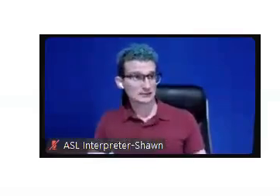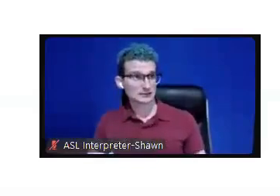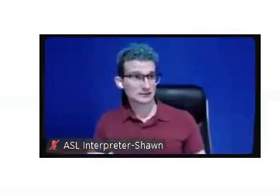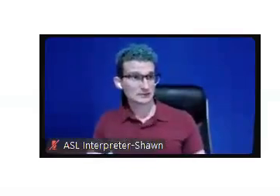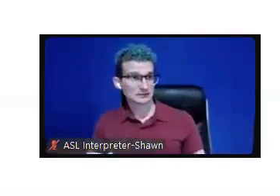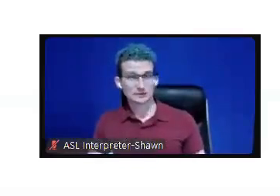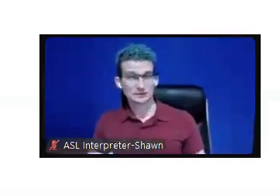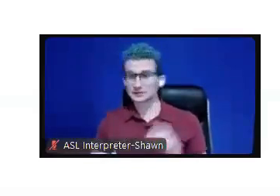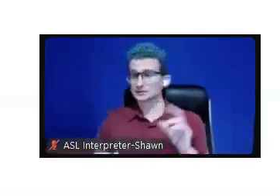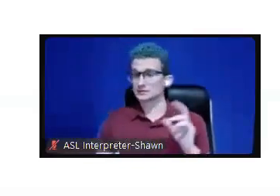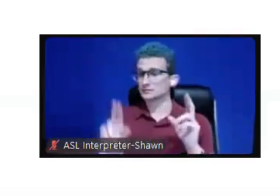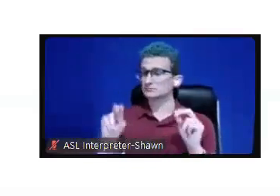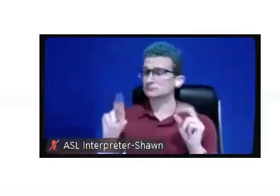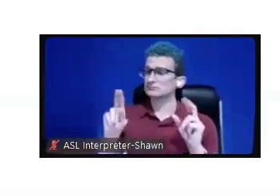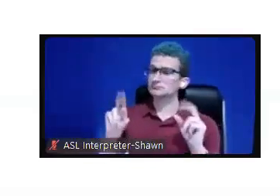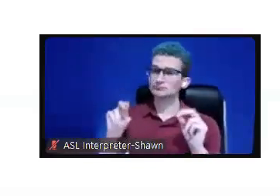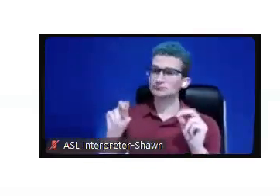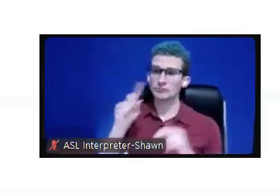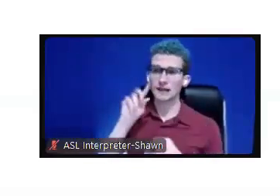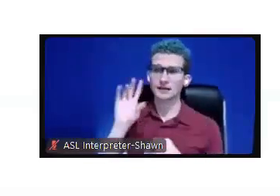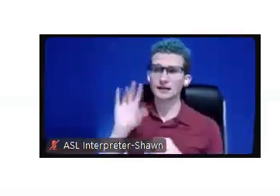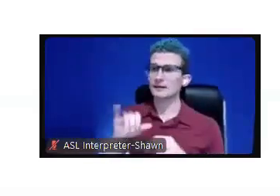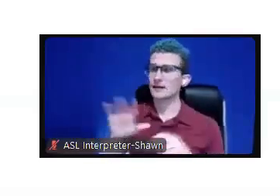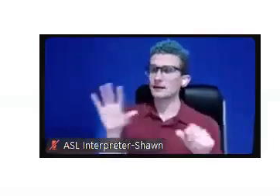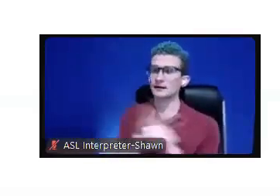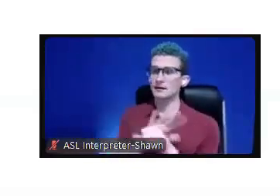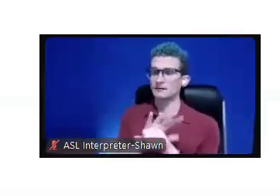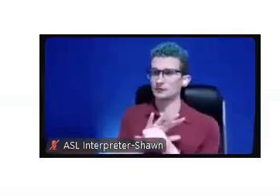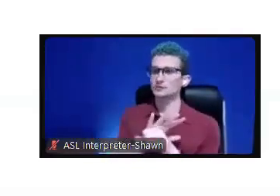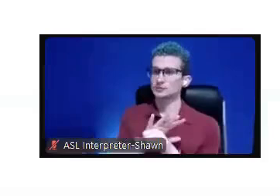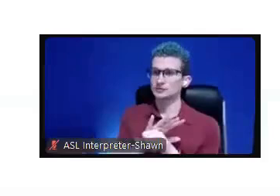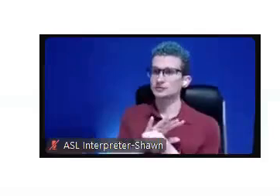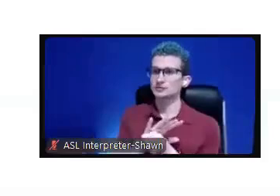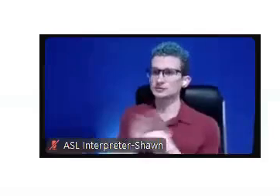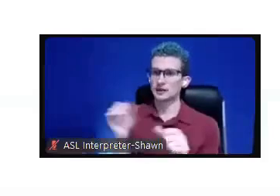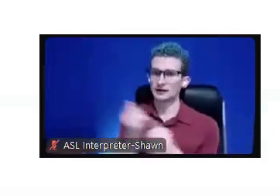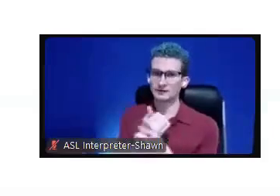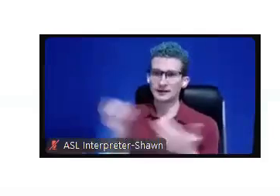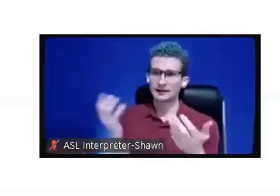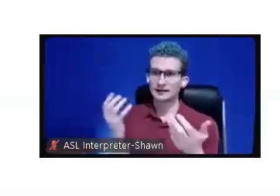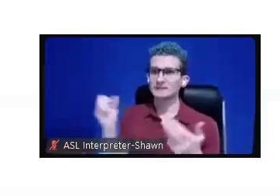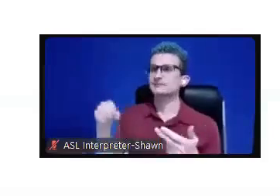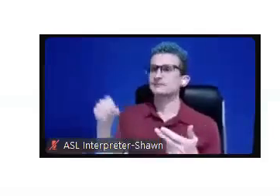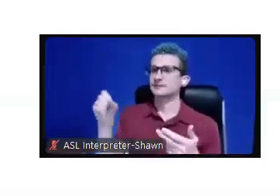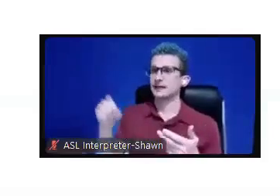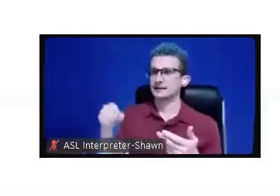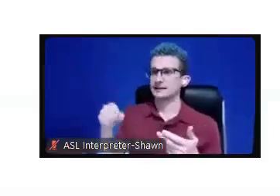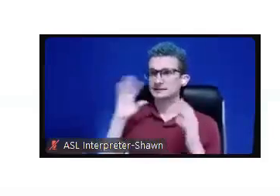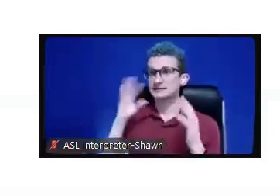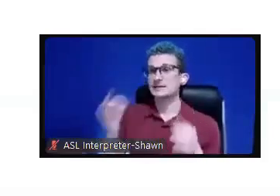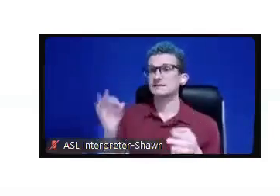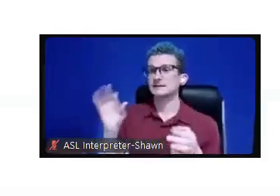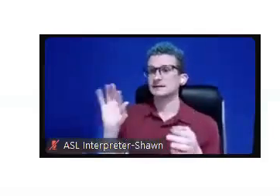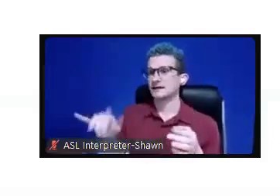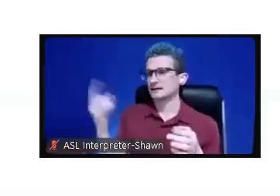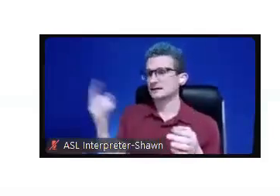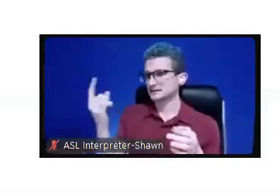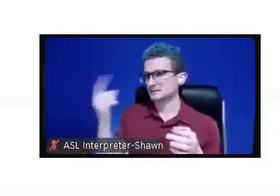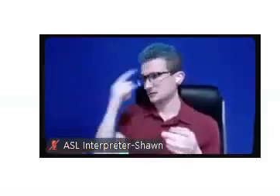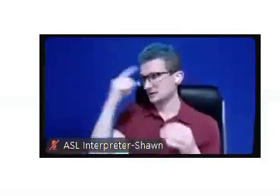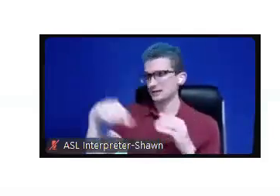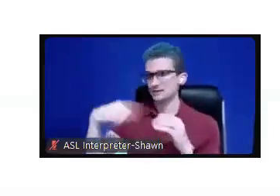No, I think that pretty well covers it. Yes, something definitely to think about. Not quite there yet.